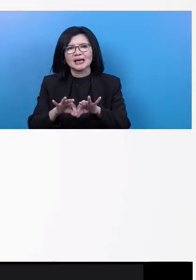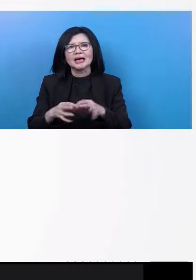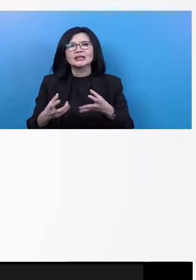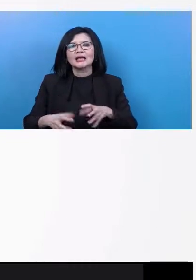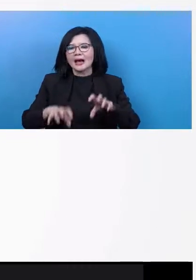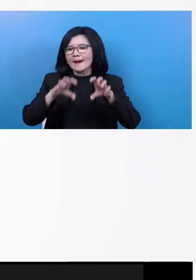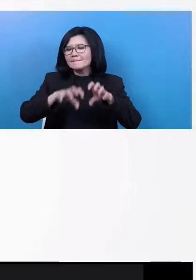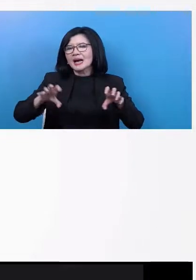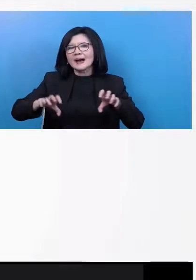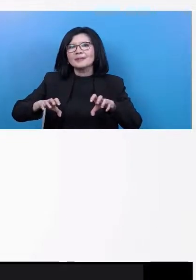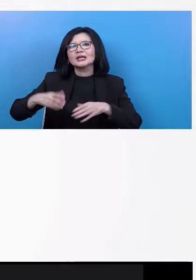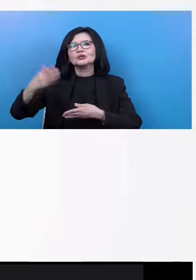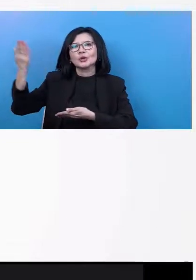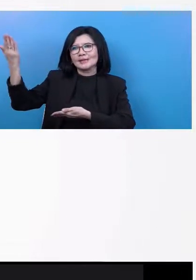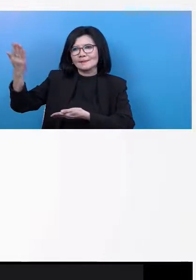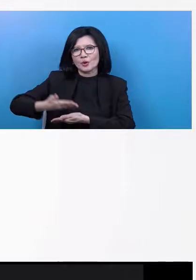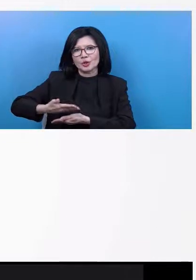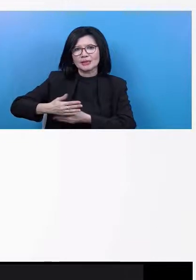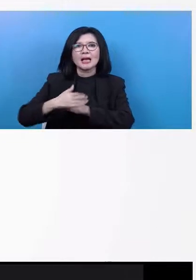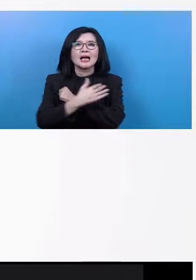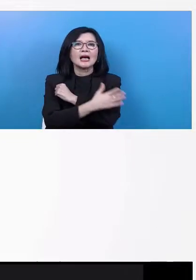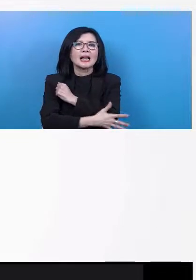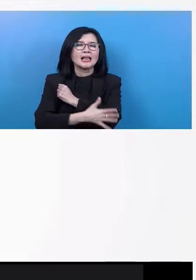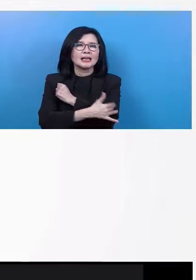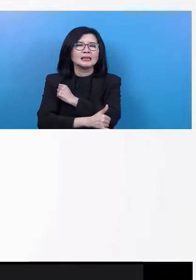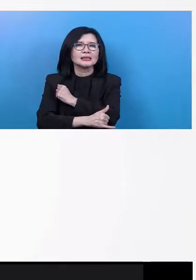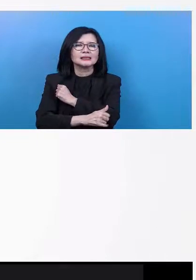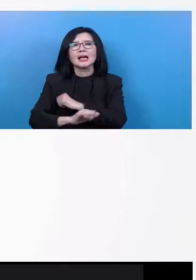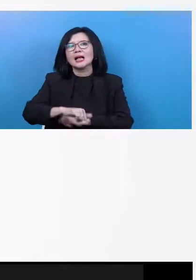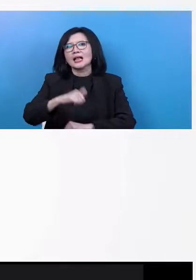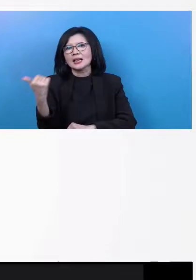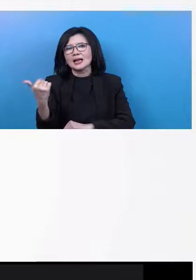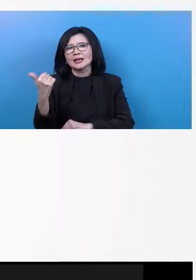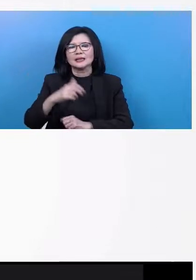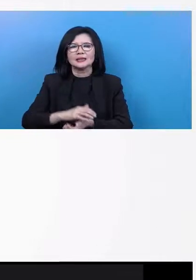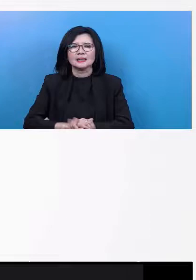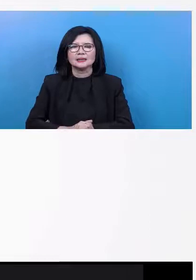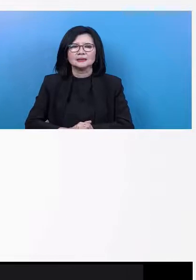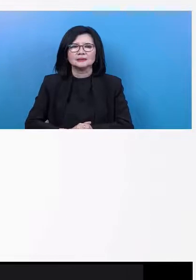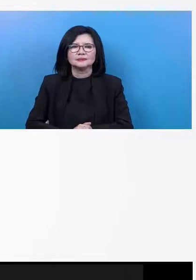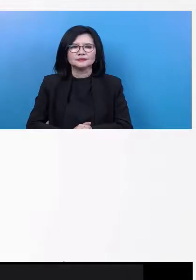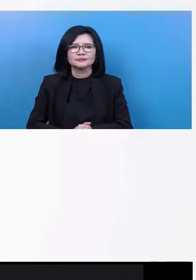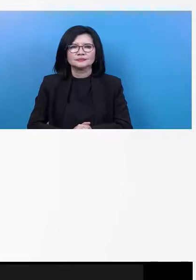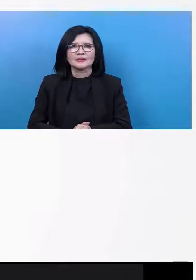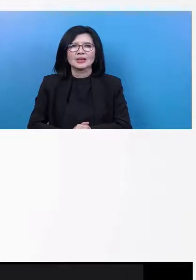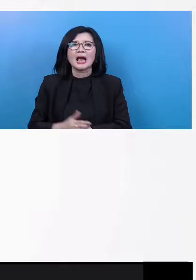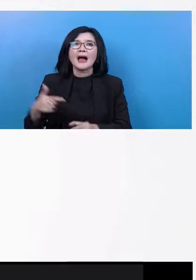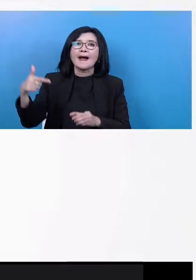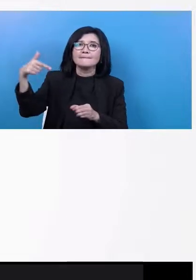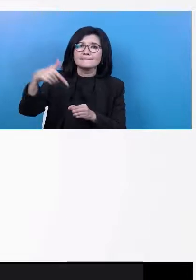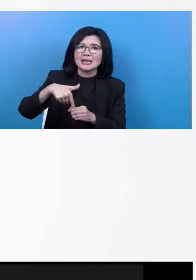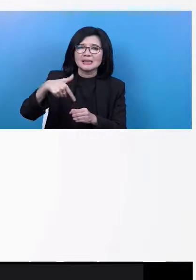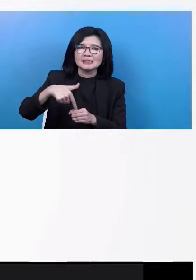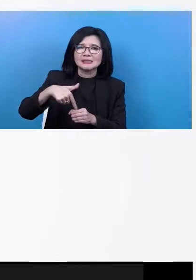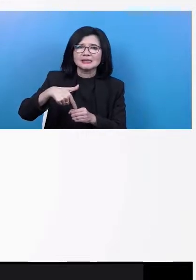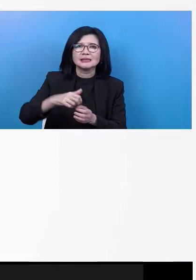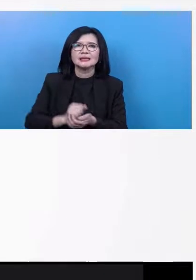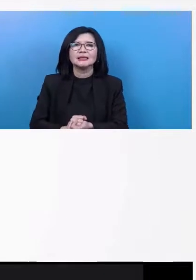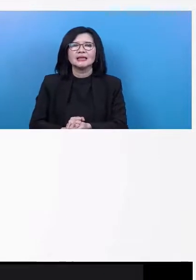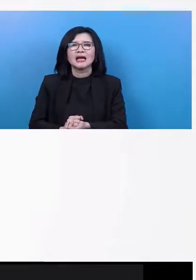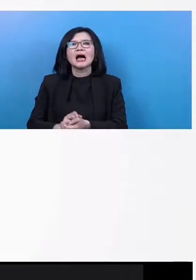countries, fuel, gas, and some other items. So that really